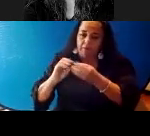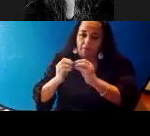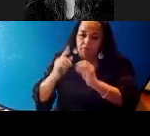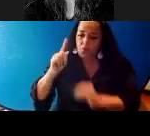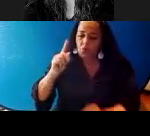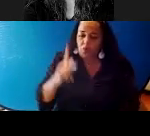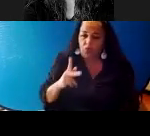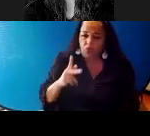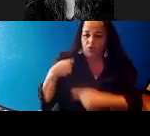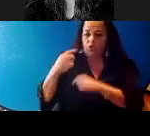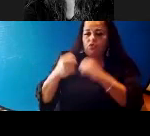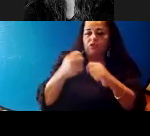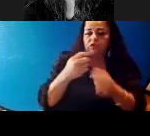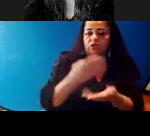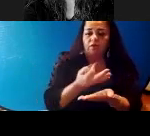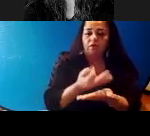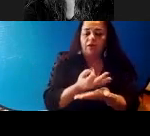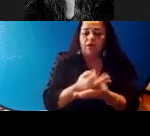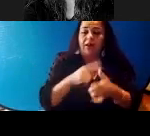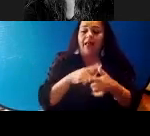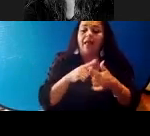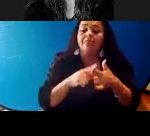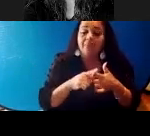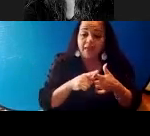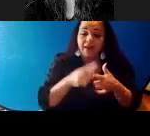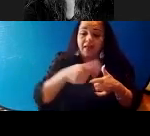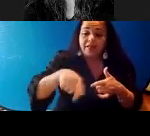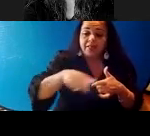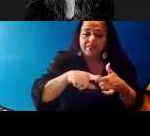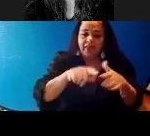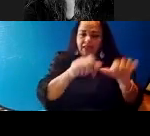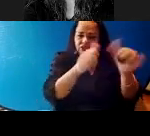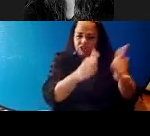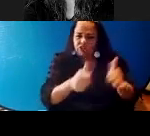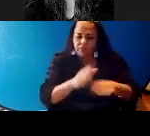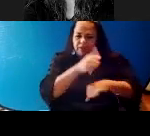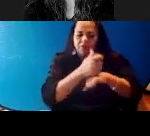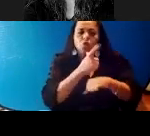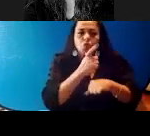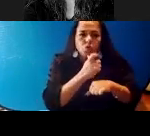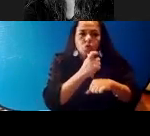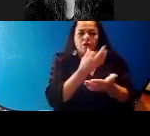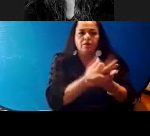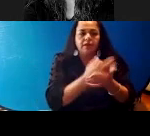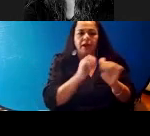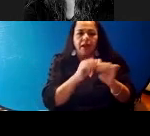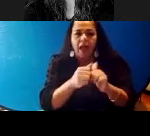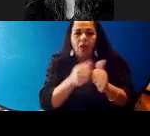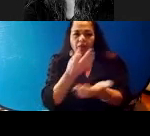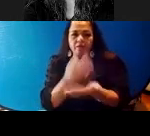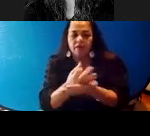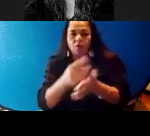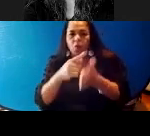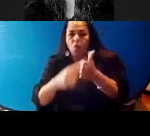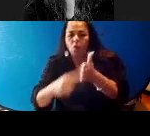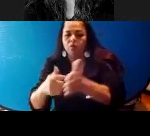1/3 traditional funders. And they shaped who would get funded, how would they get funded, what were the criteria.